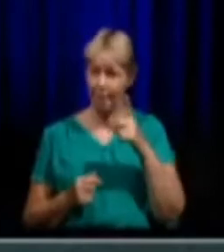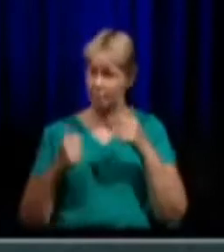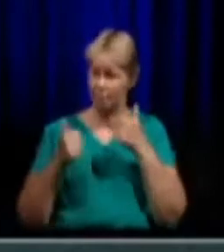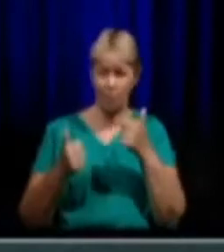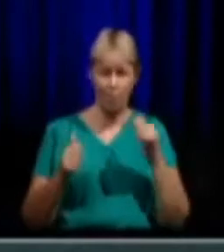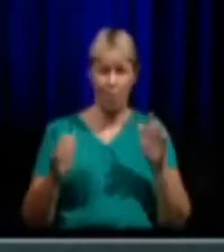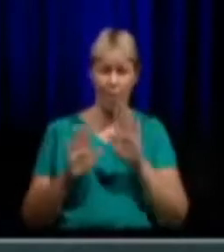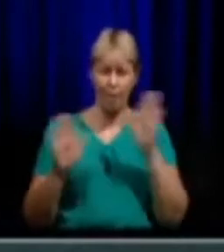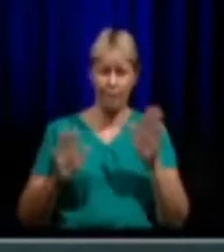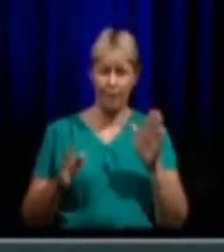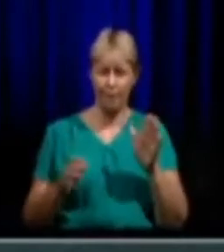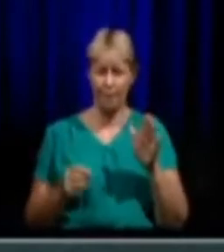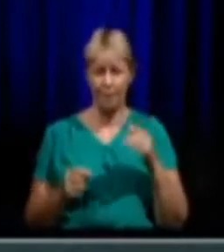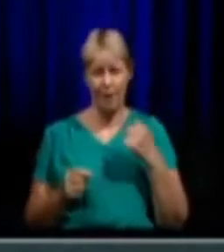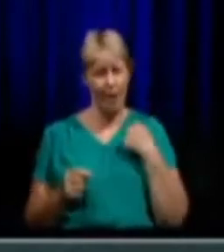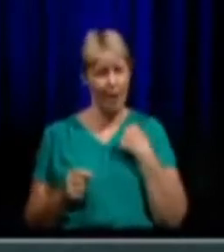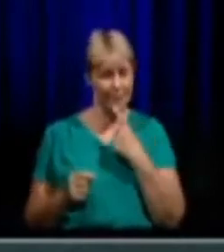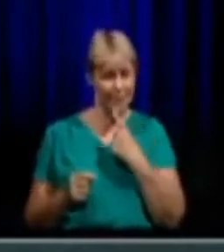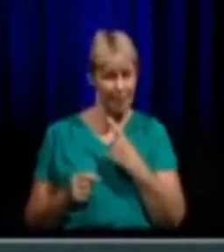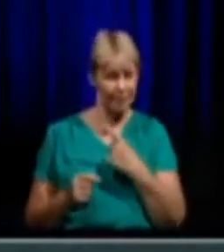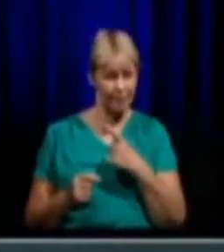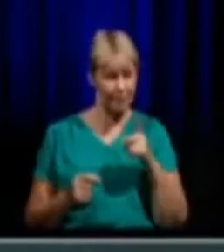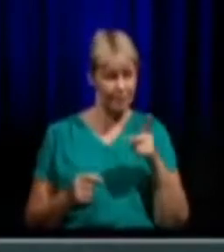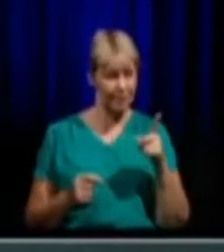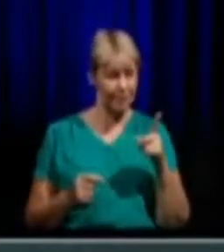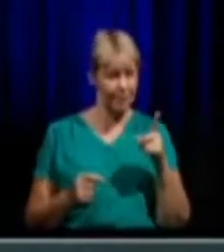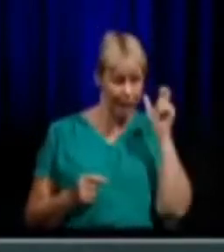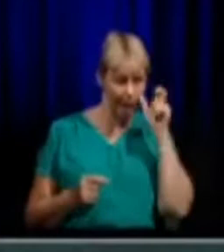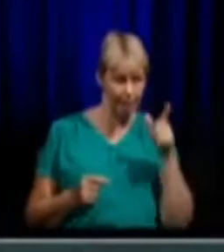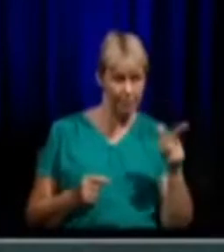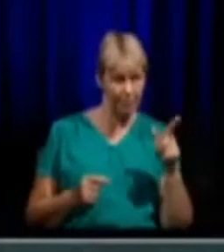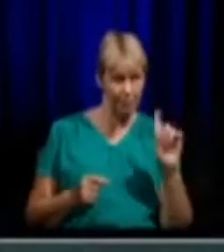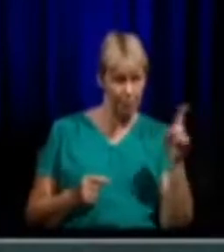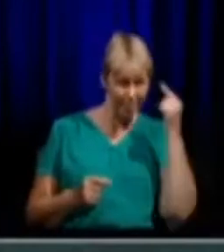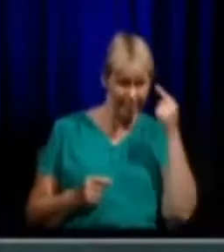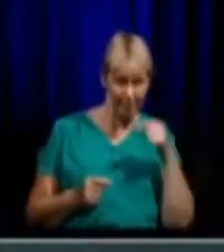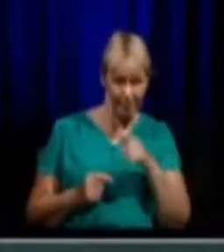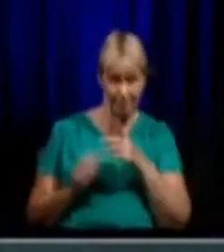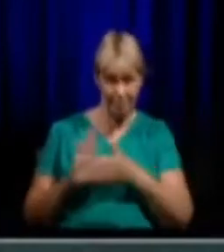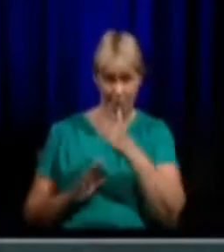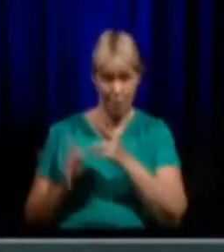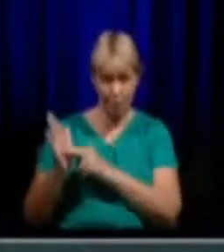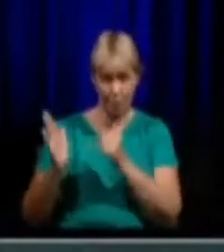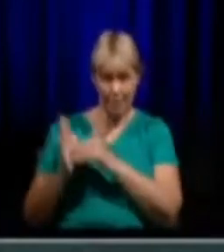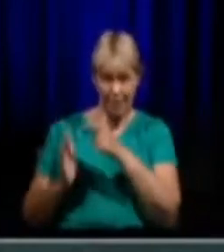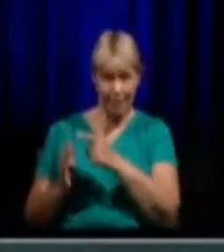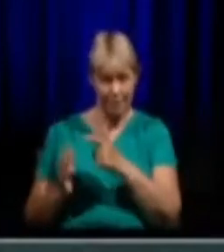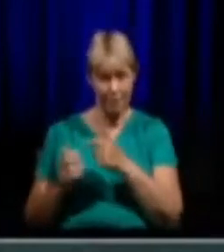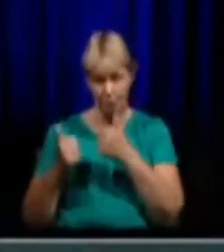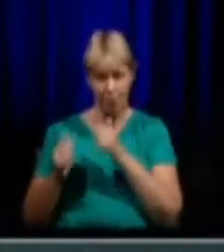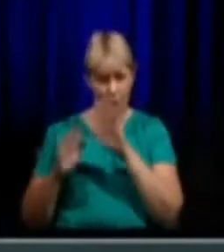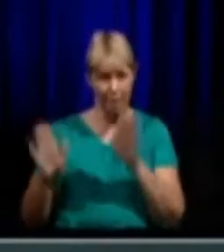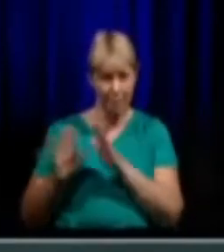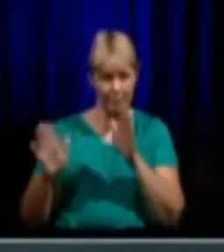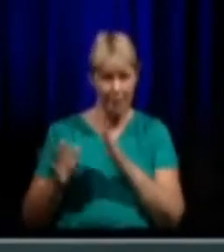Carl, I think New Zealand is a great place to go and we should go there for 4 weeks and we should rent a motorhome